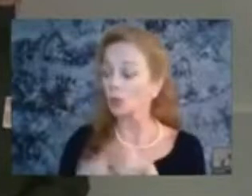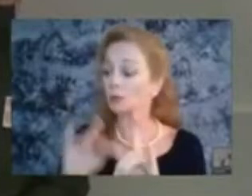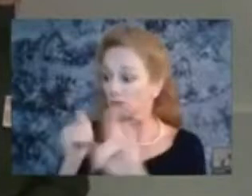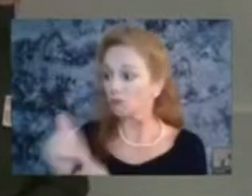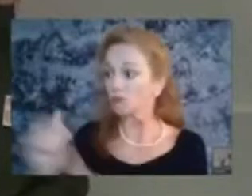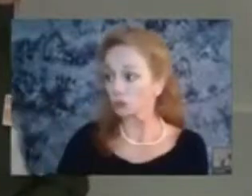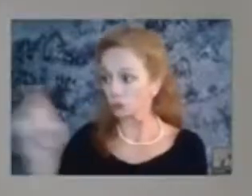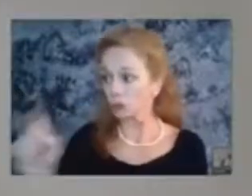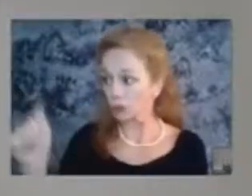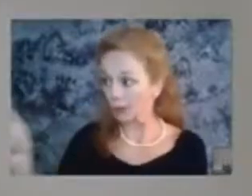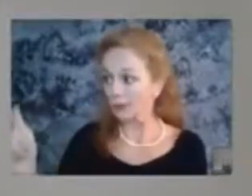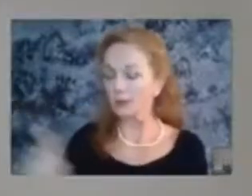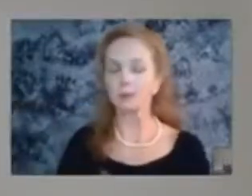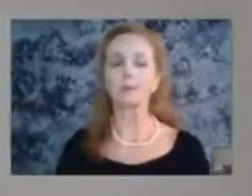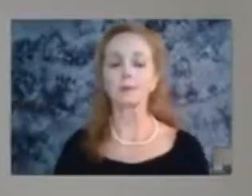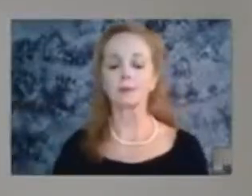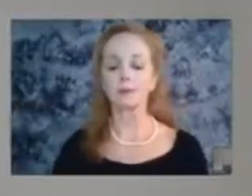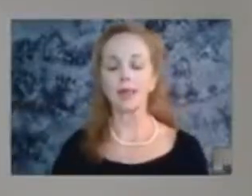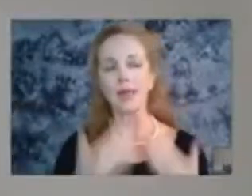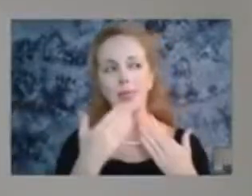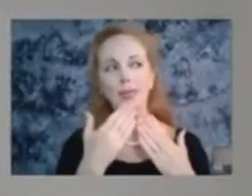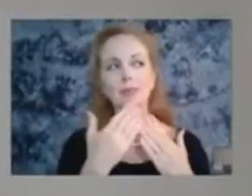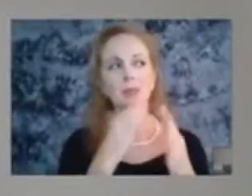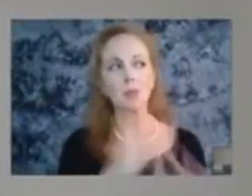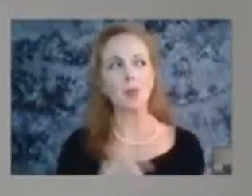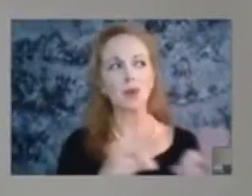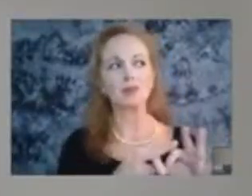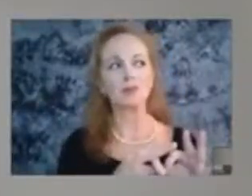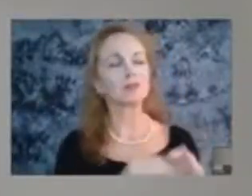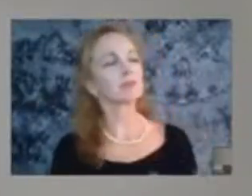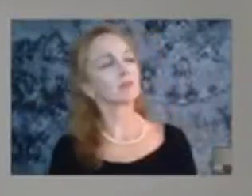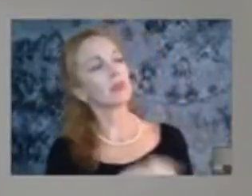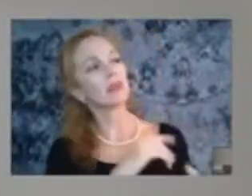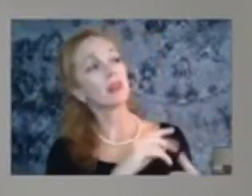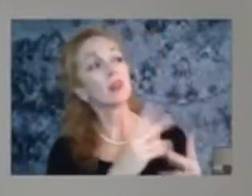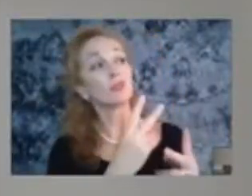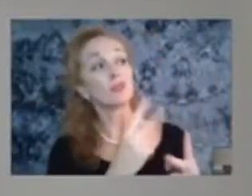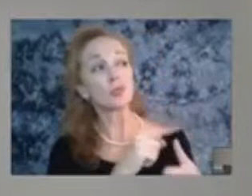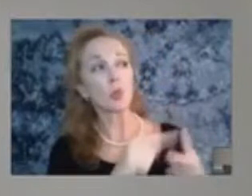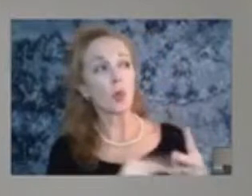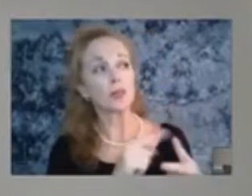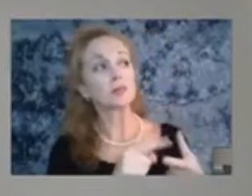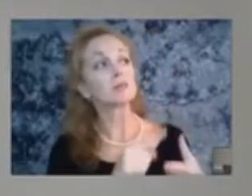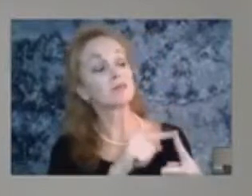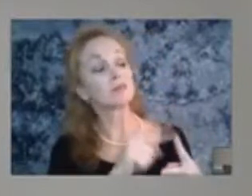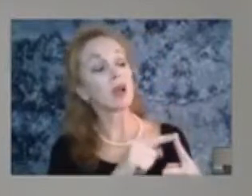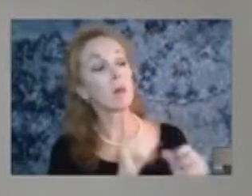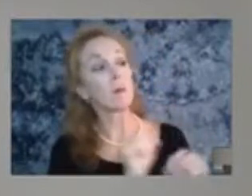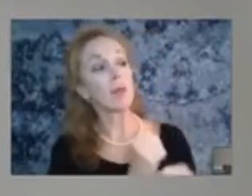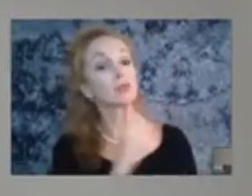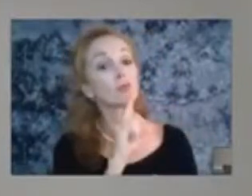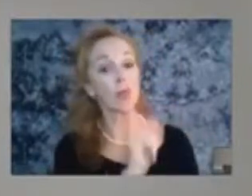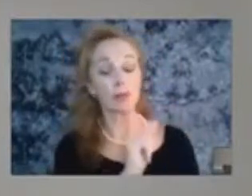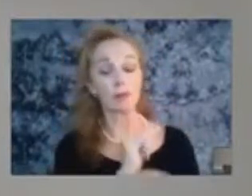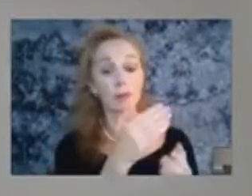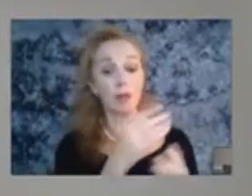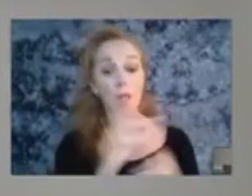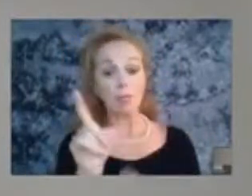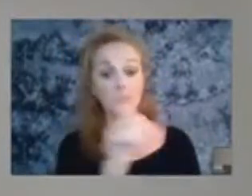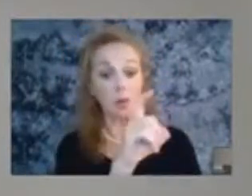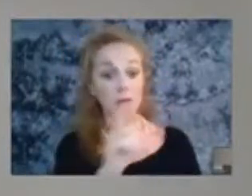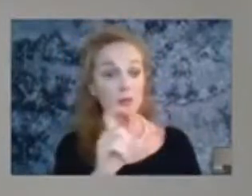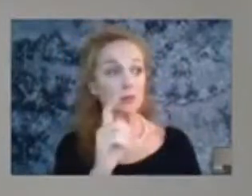well, in a couple of ways. Number one, we do want to make certain that the product that we are using is